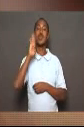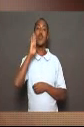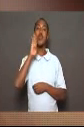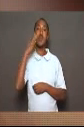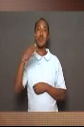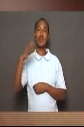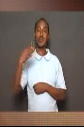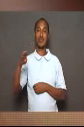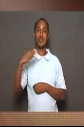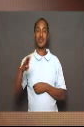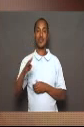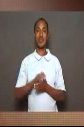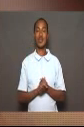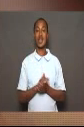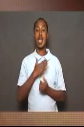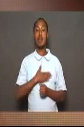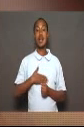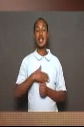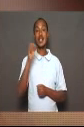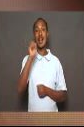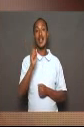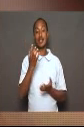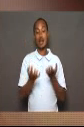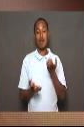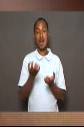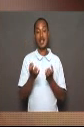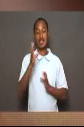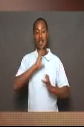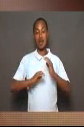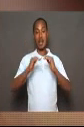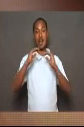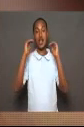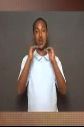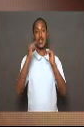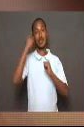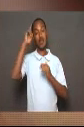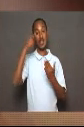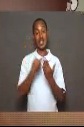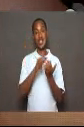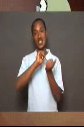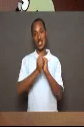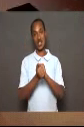Students, please write the balanced chemical equation for this change.